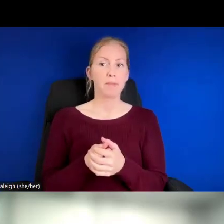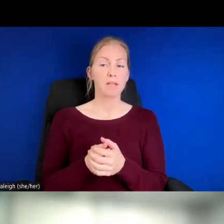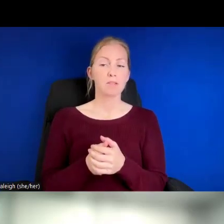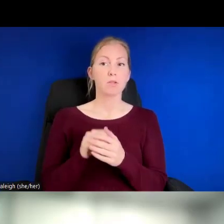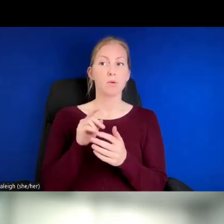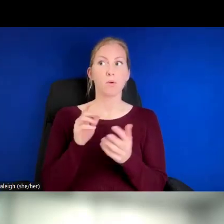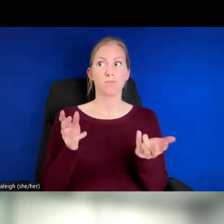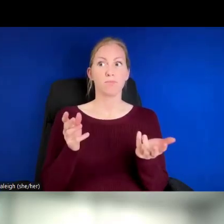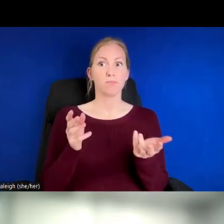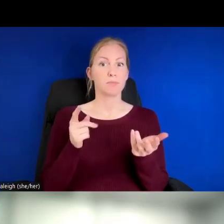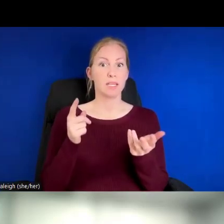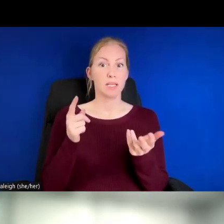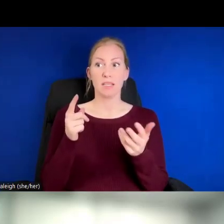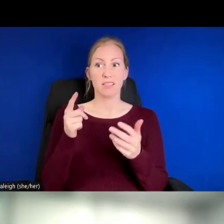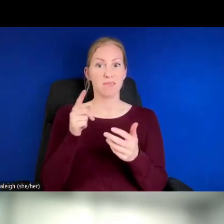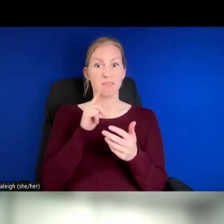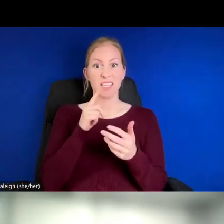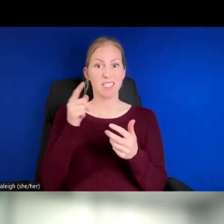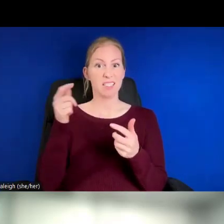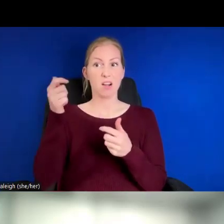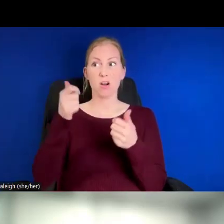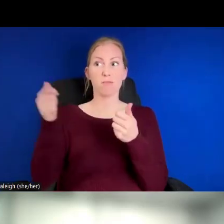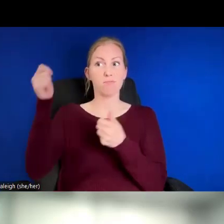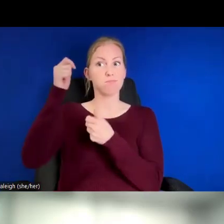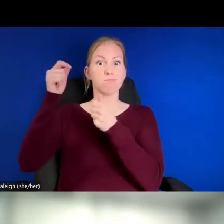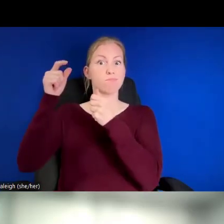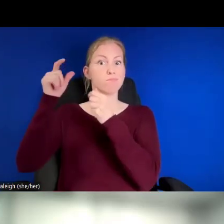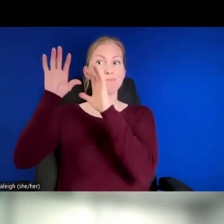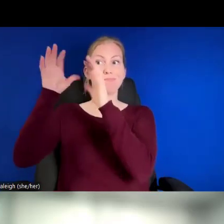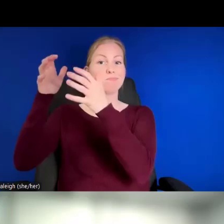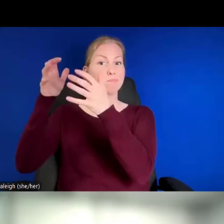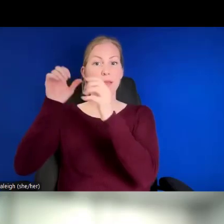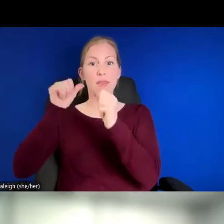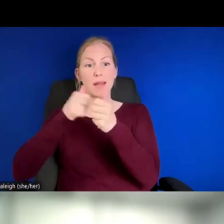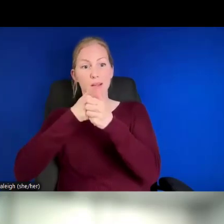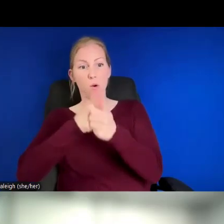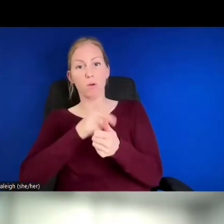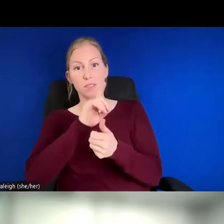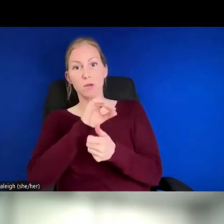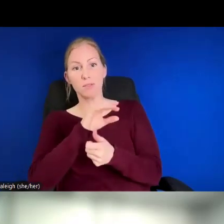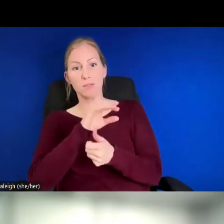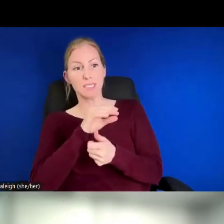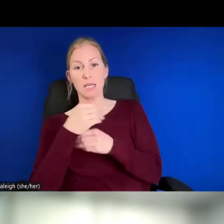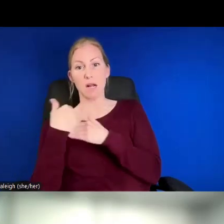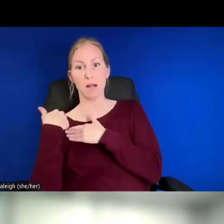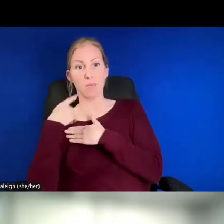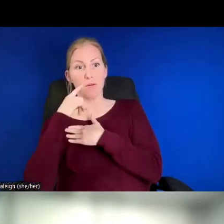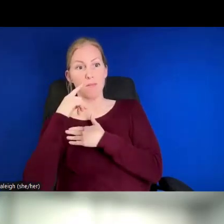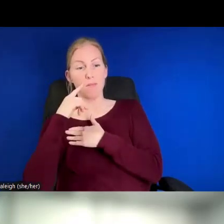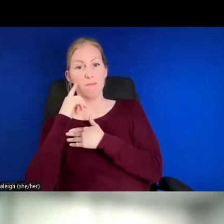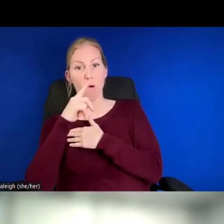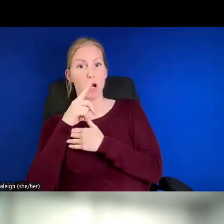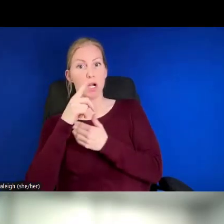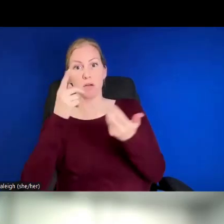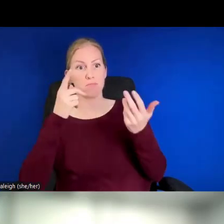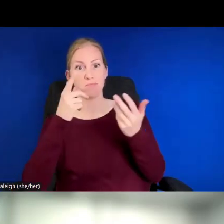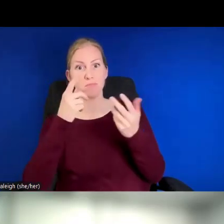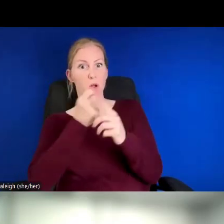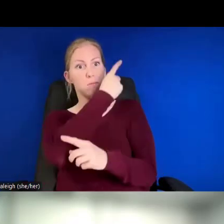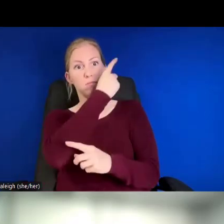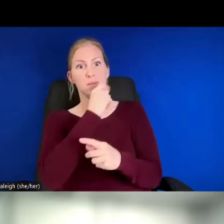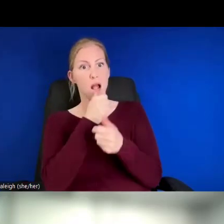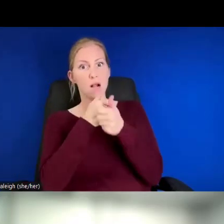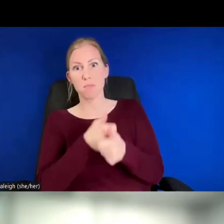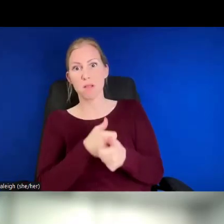there an overseeing body that could hold DOC accountable for non-compliance? Well, our state government